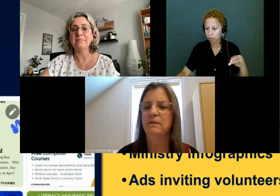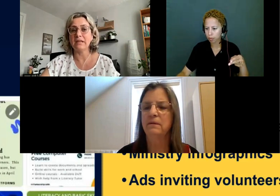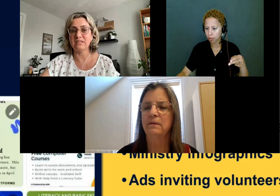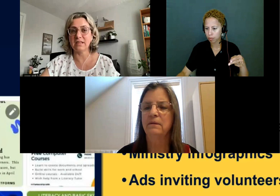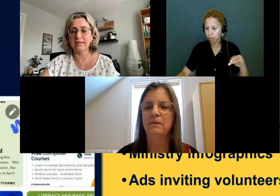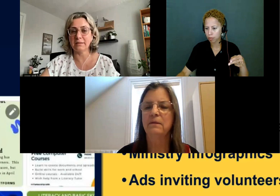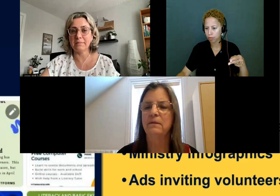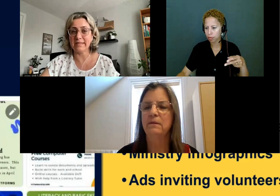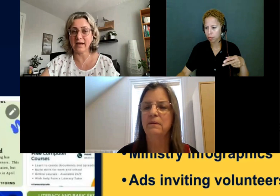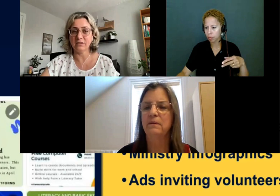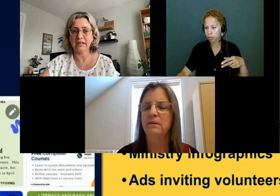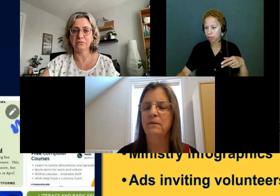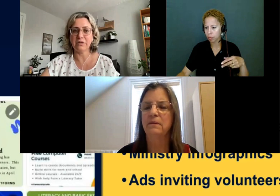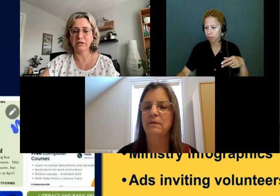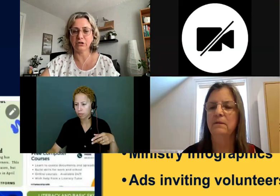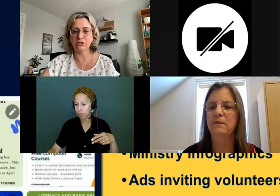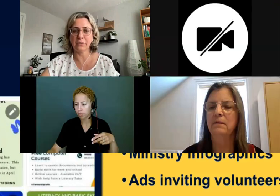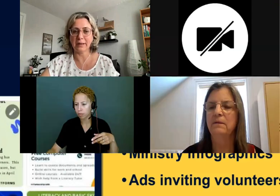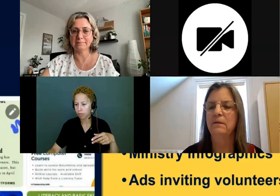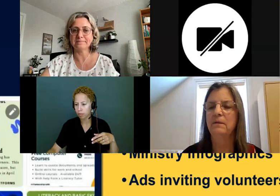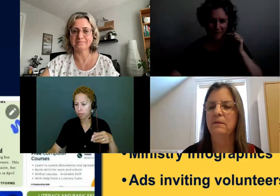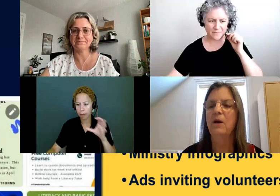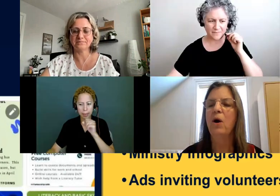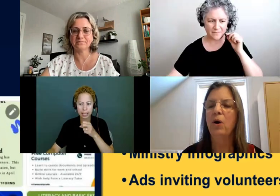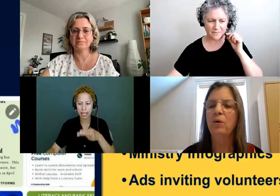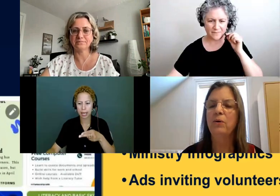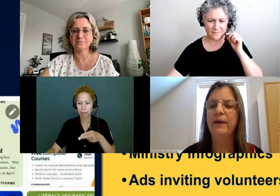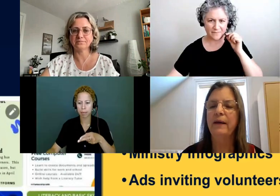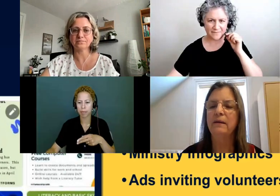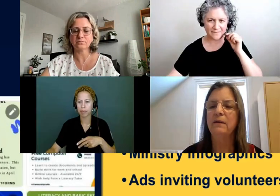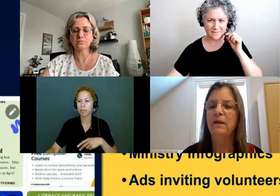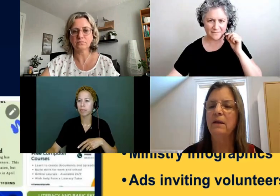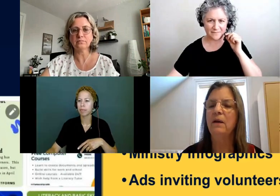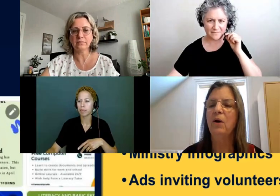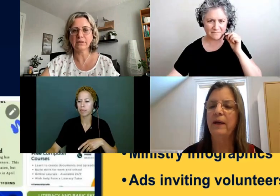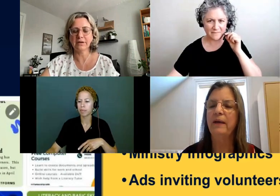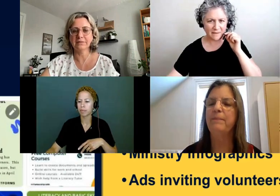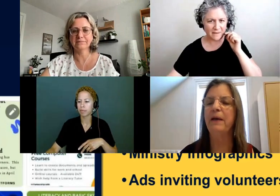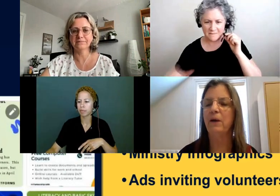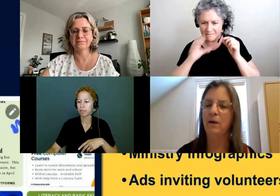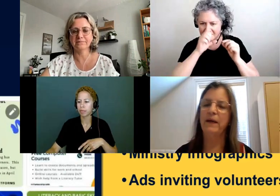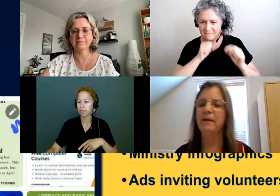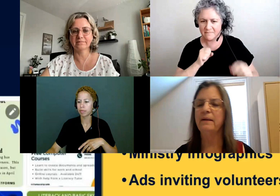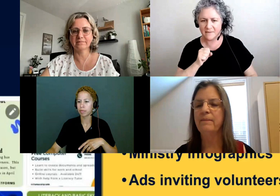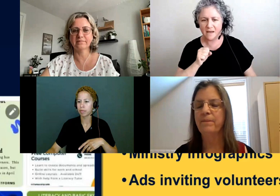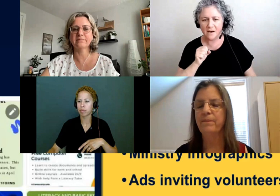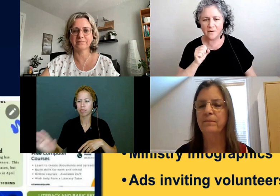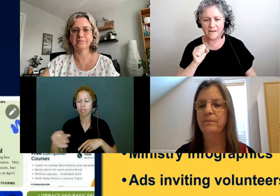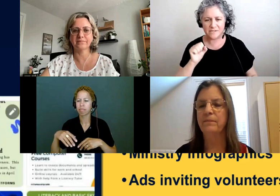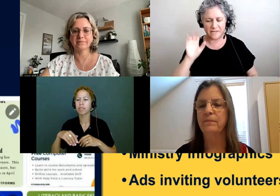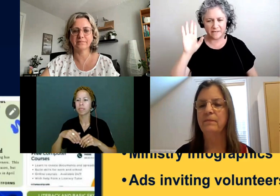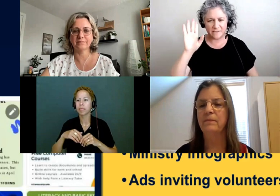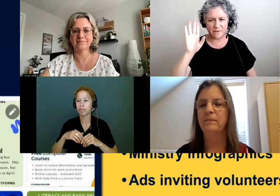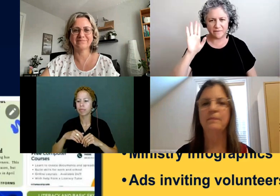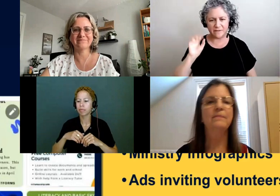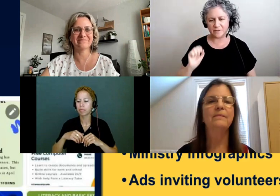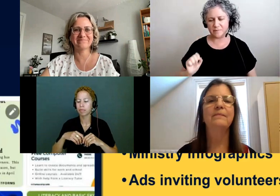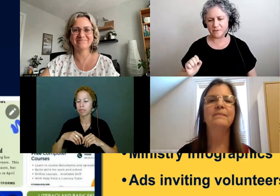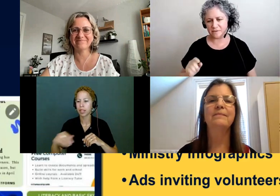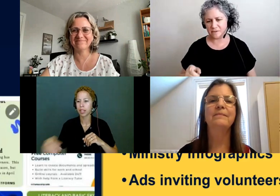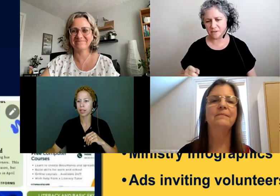Or maybe it's the Meta that we were showing. Oh, okay. Okay, and Meta. All right. Oh, hi, Janet. It's